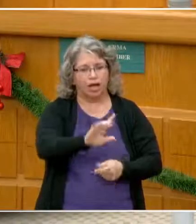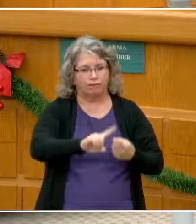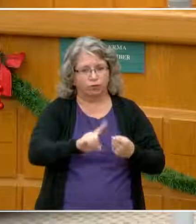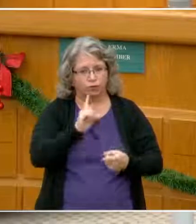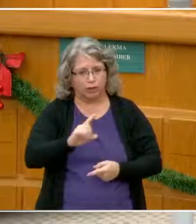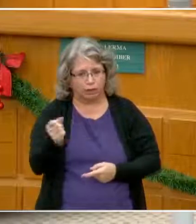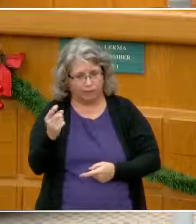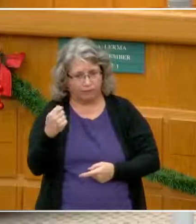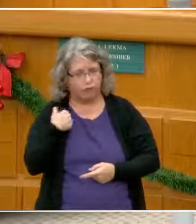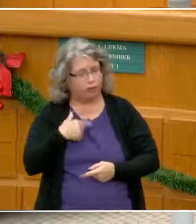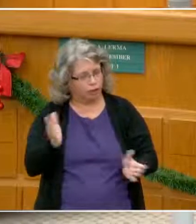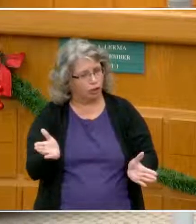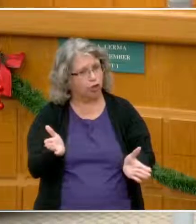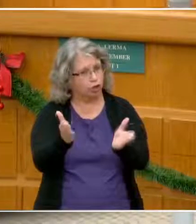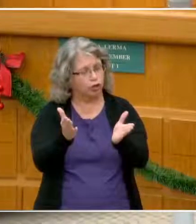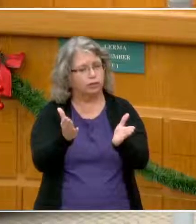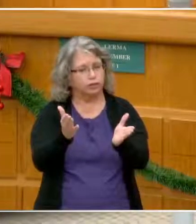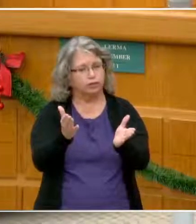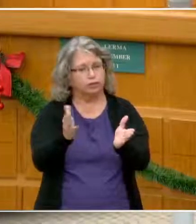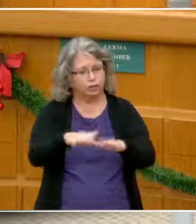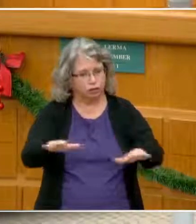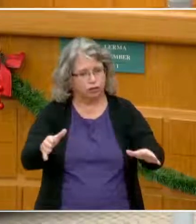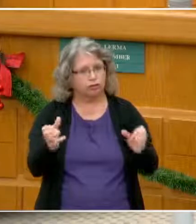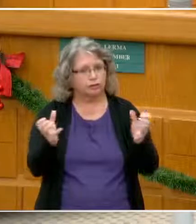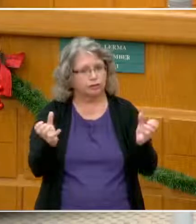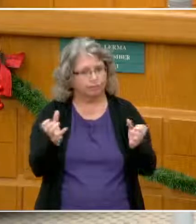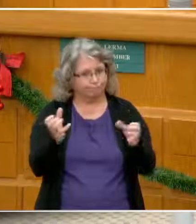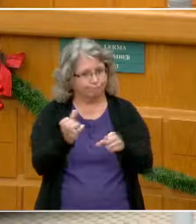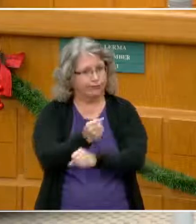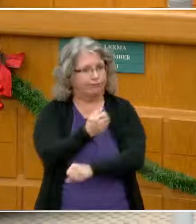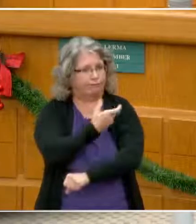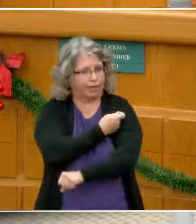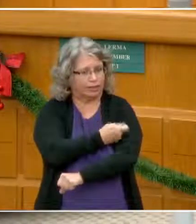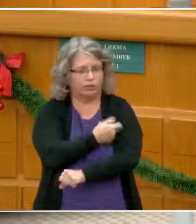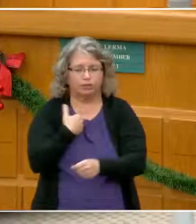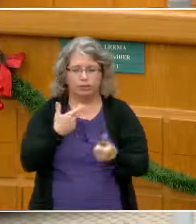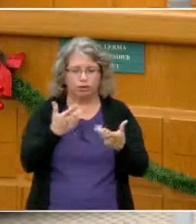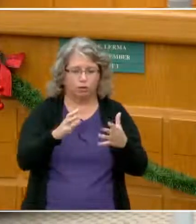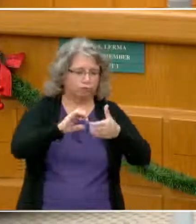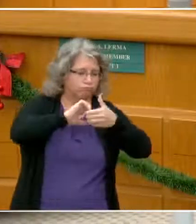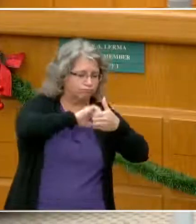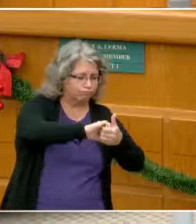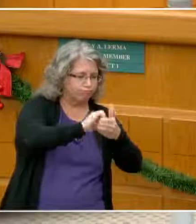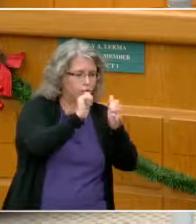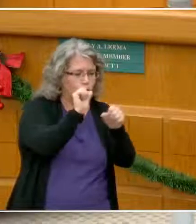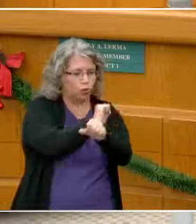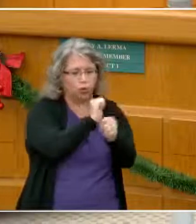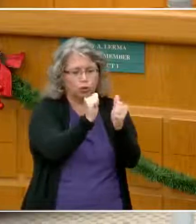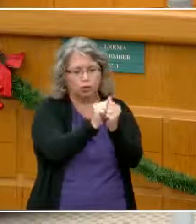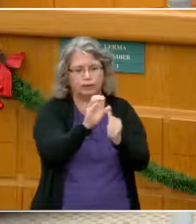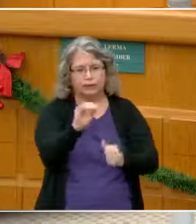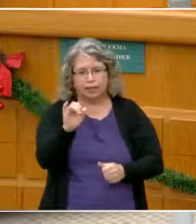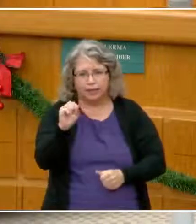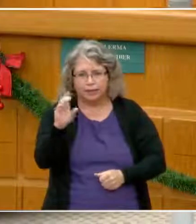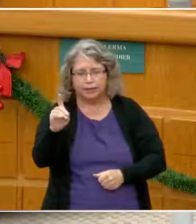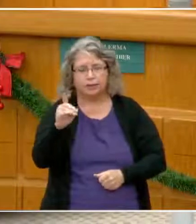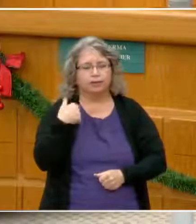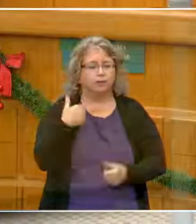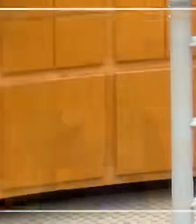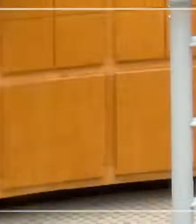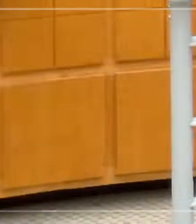vaccinated. We've already done some great work with the CCISD here. We were able to vaccinate